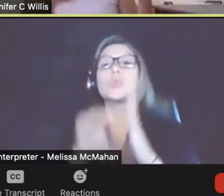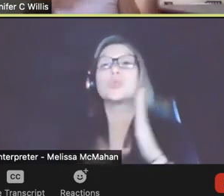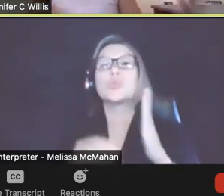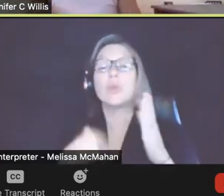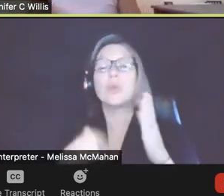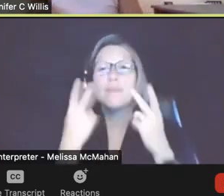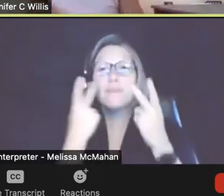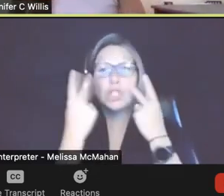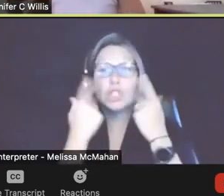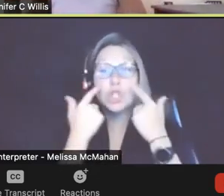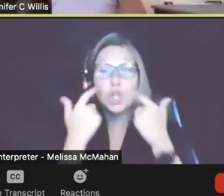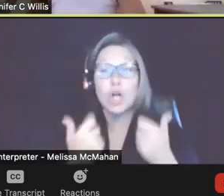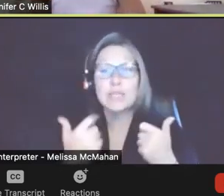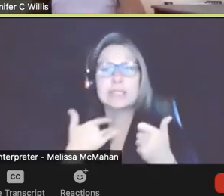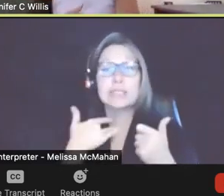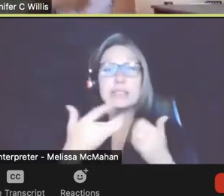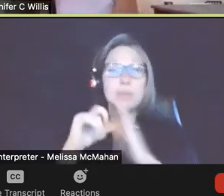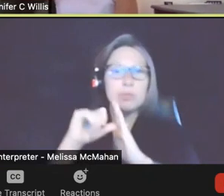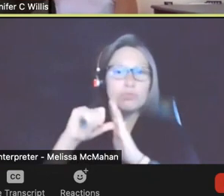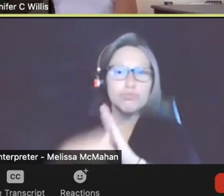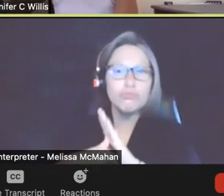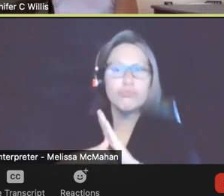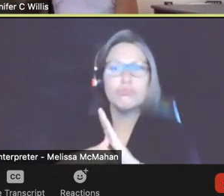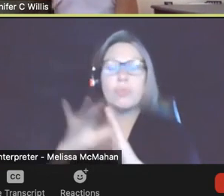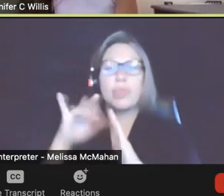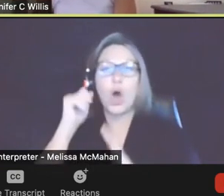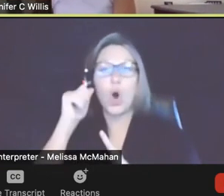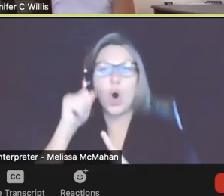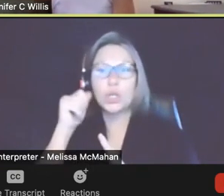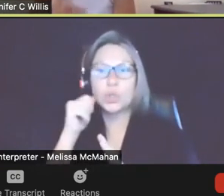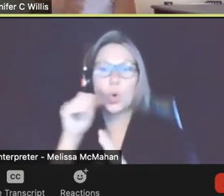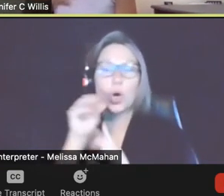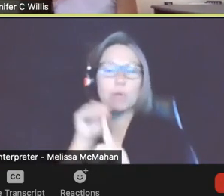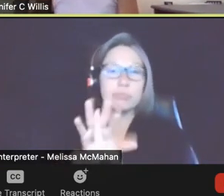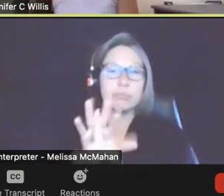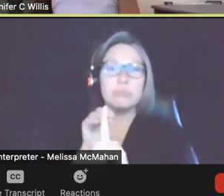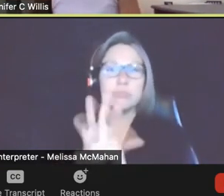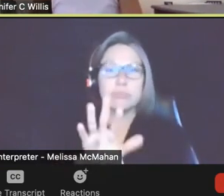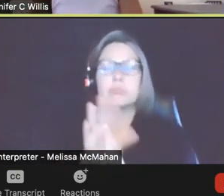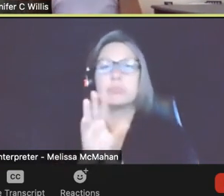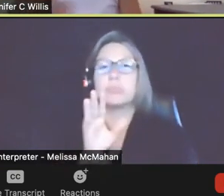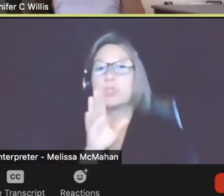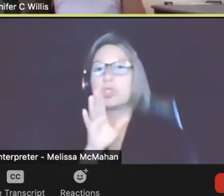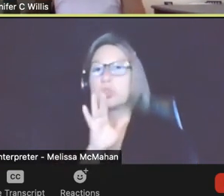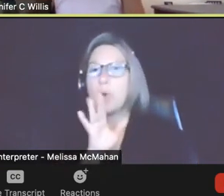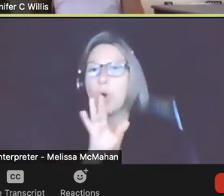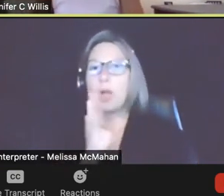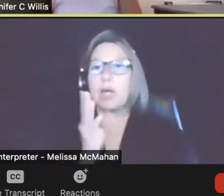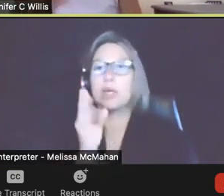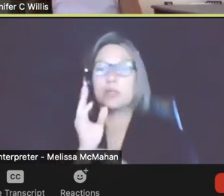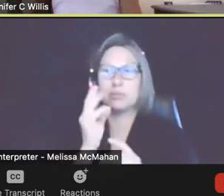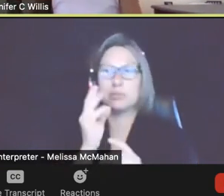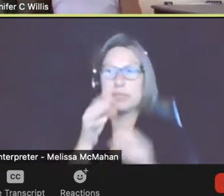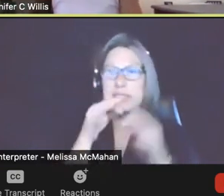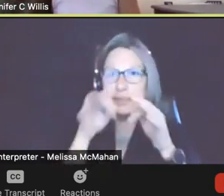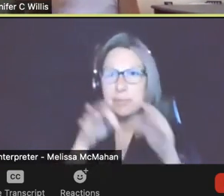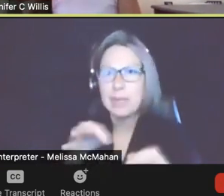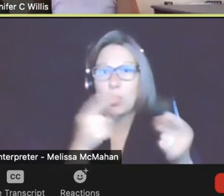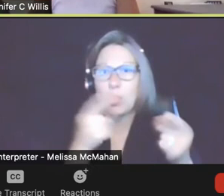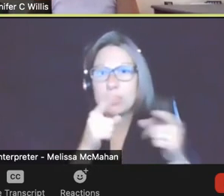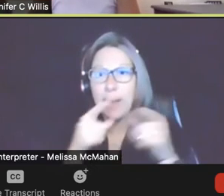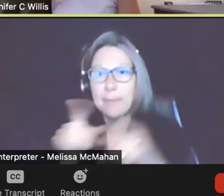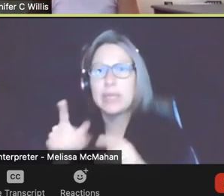on auditory input, spoken language, providing them with information auditorily, talking them through things, what's happening, what's around them,